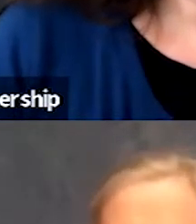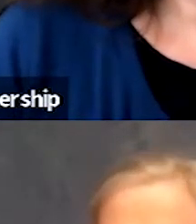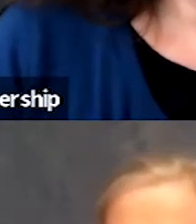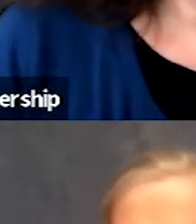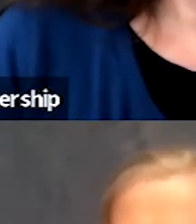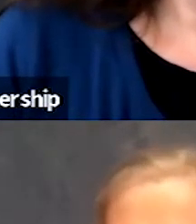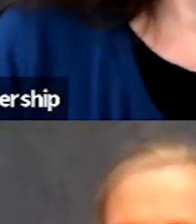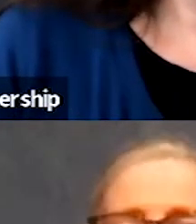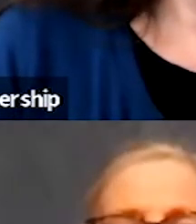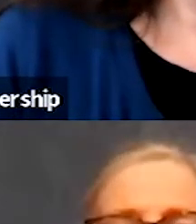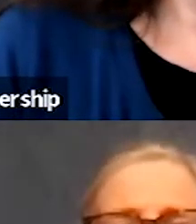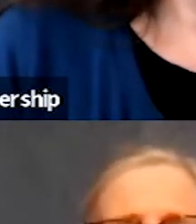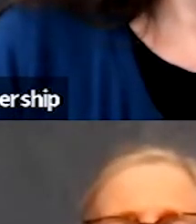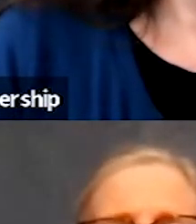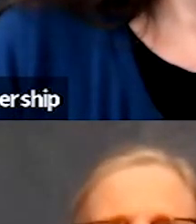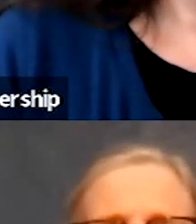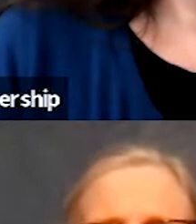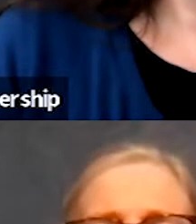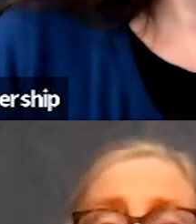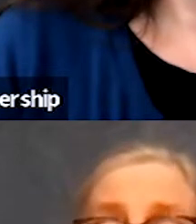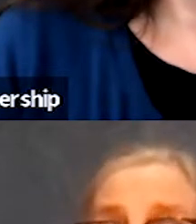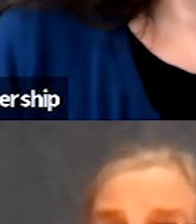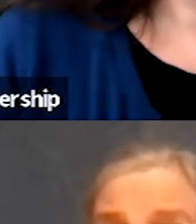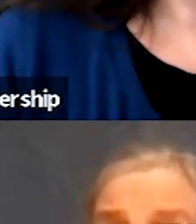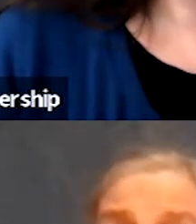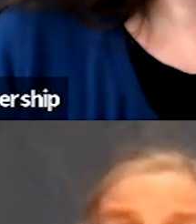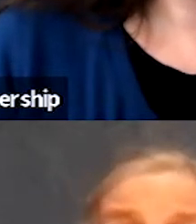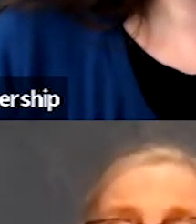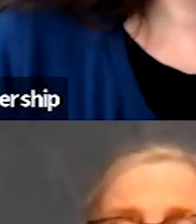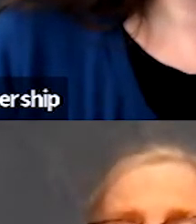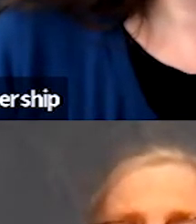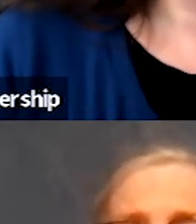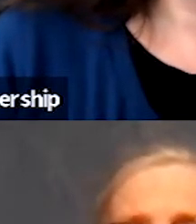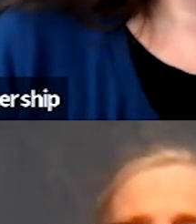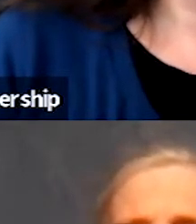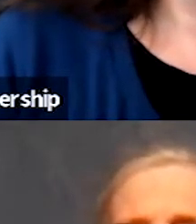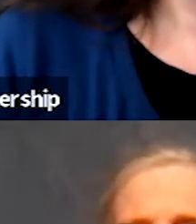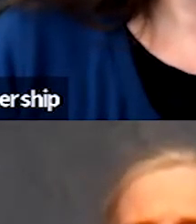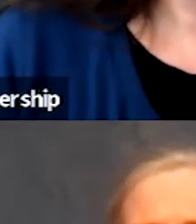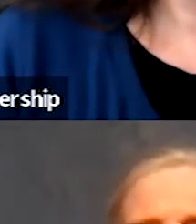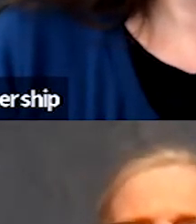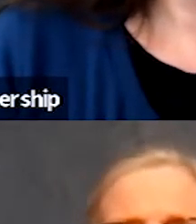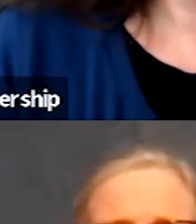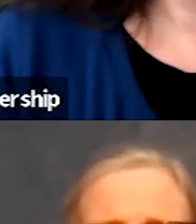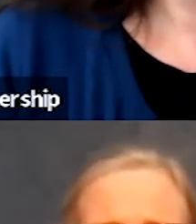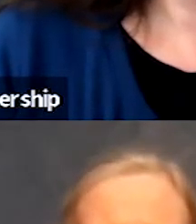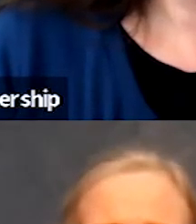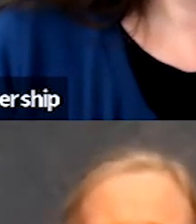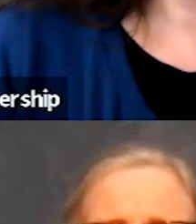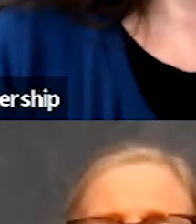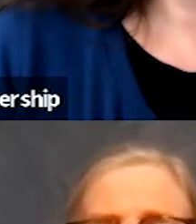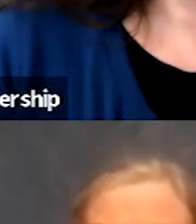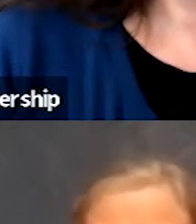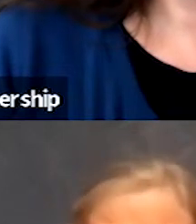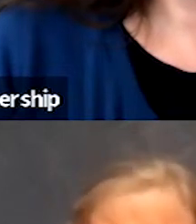California Department of Ed. We're excited to partner with the Seeds of Partnership and with our Special Education Division to co-support this